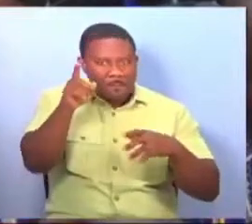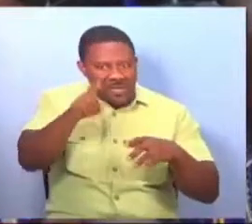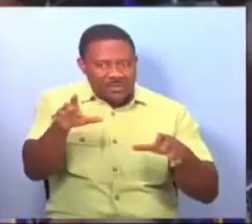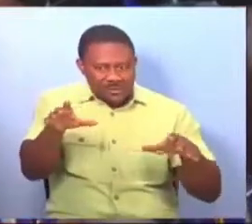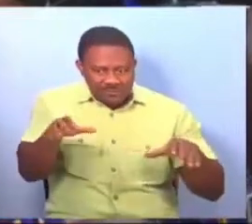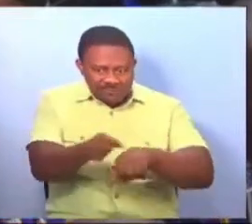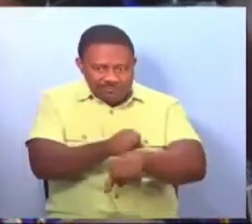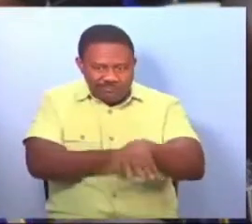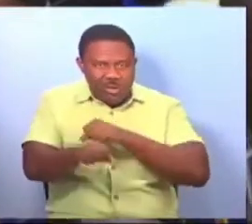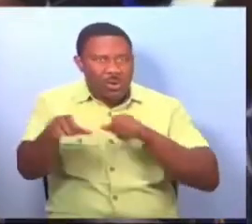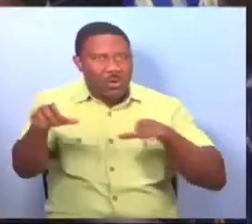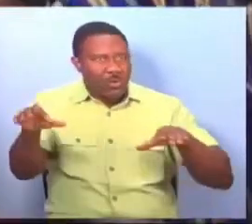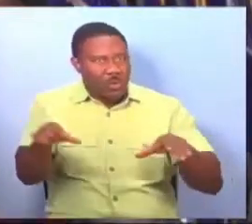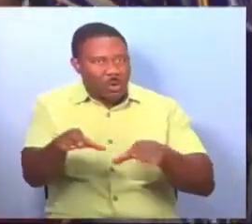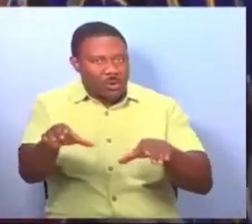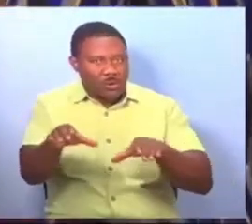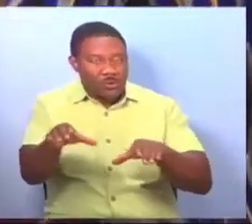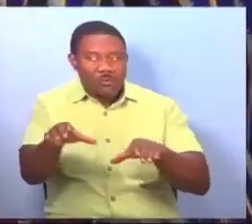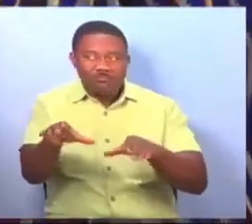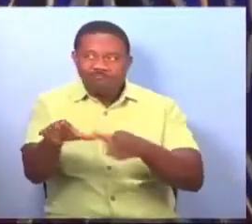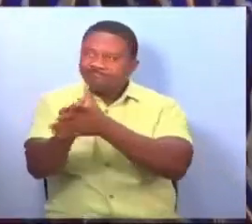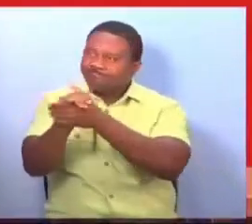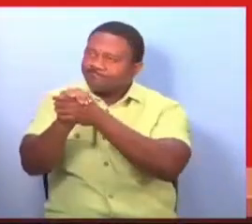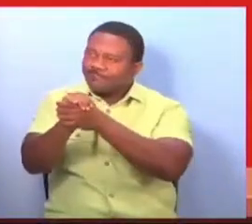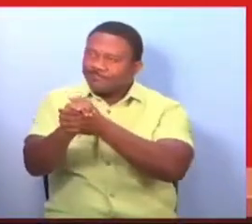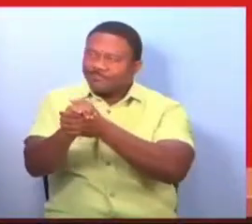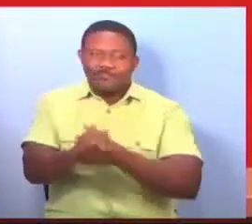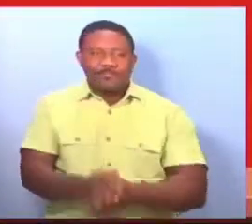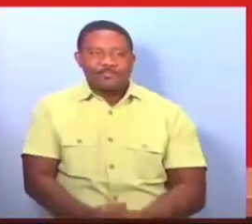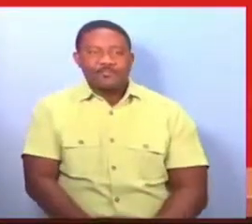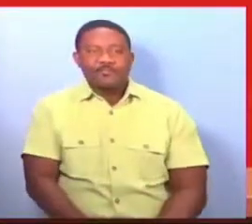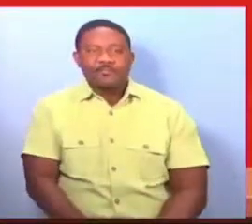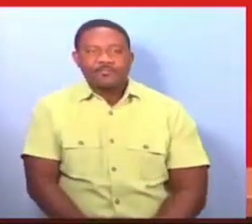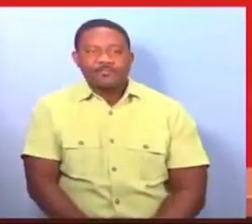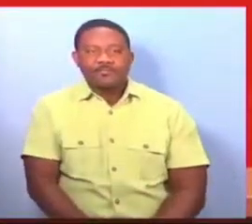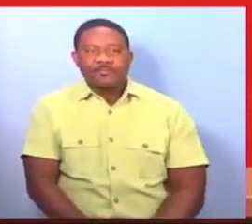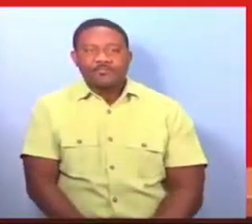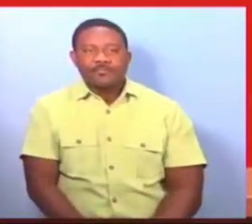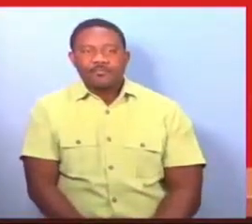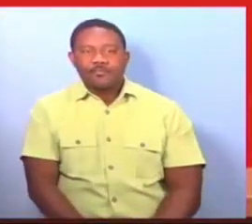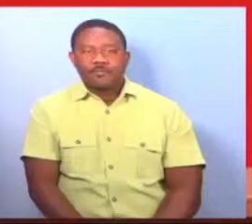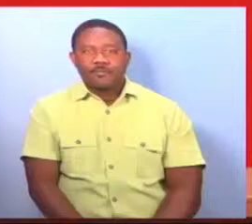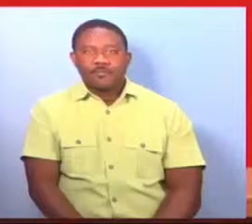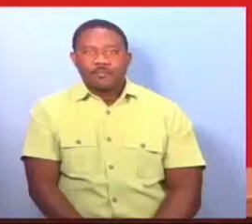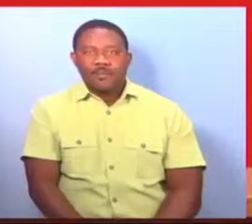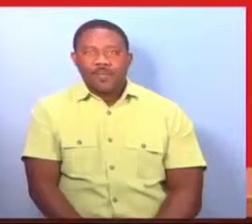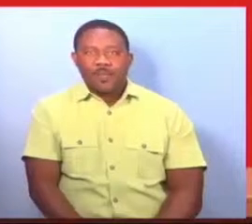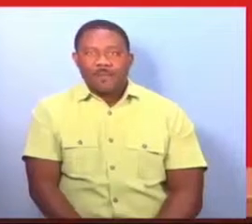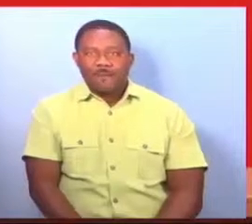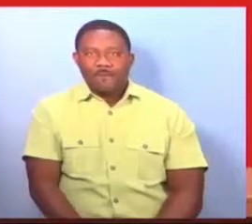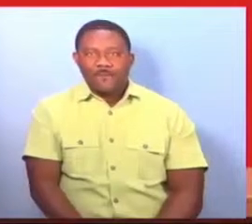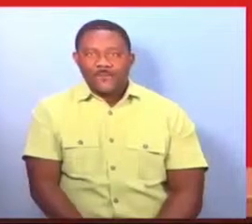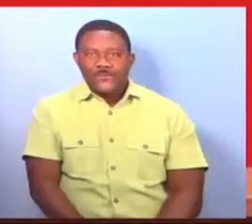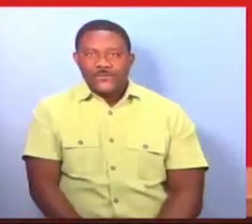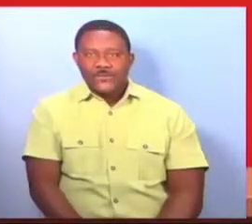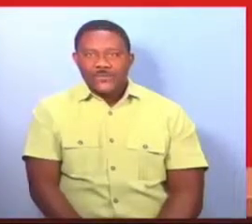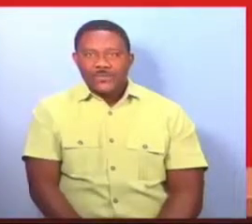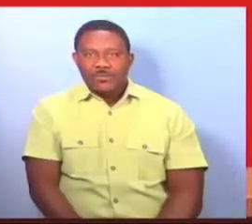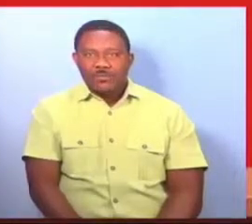very much, and congratulations to him once again. Thank you, Honorable Member.